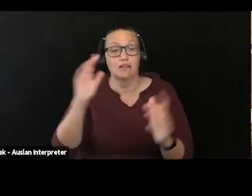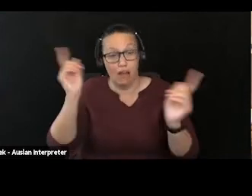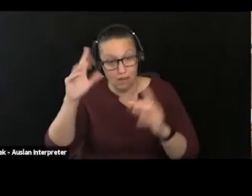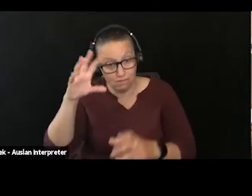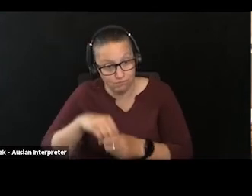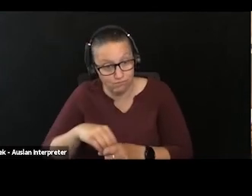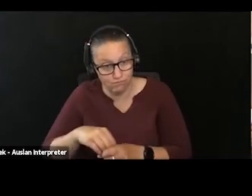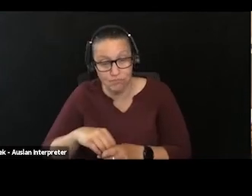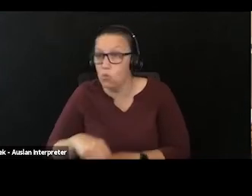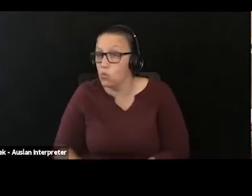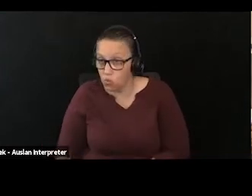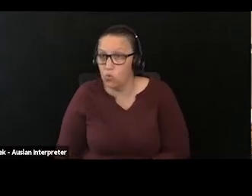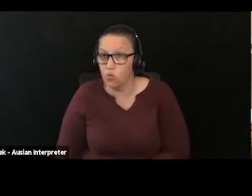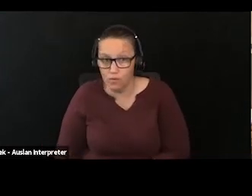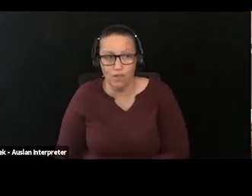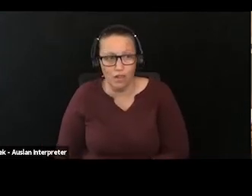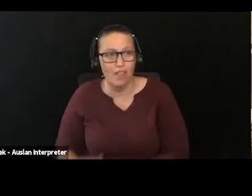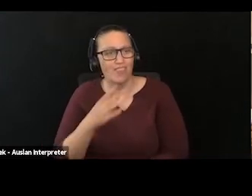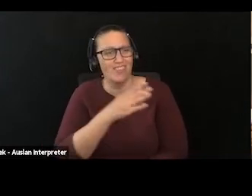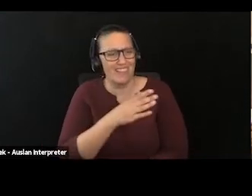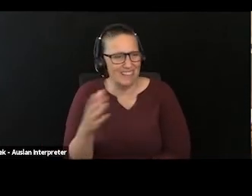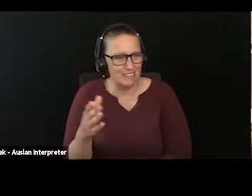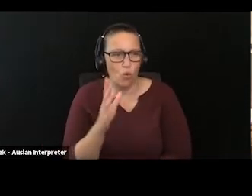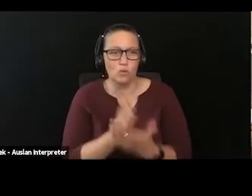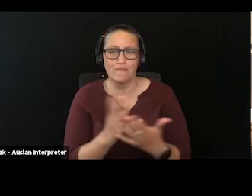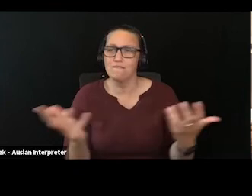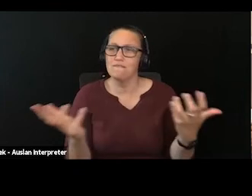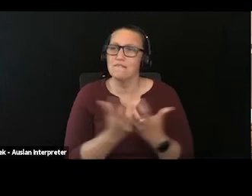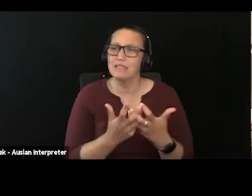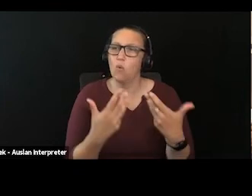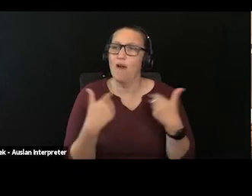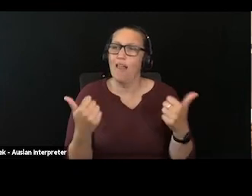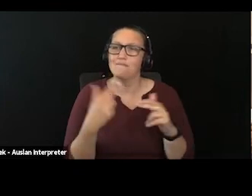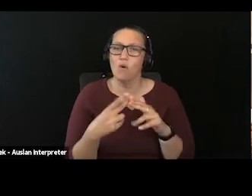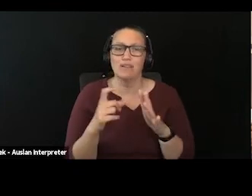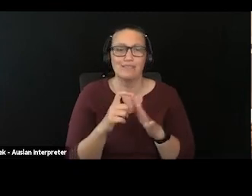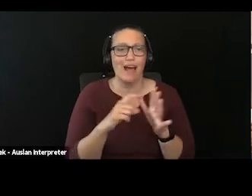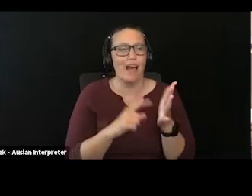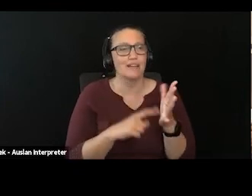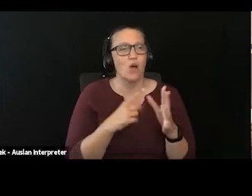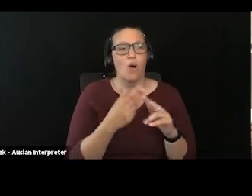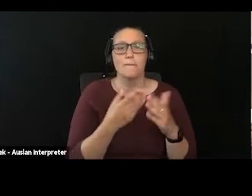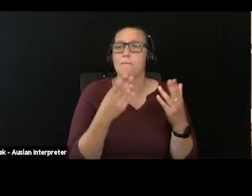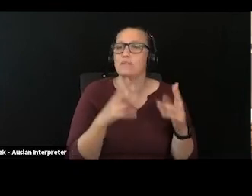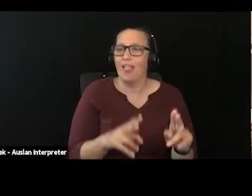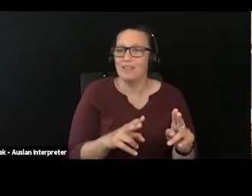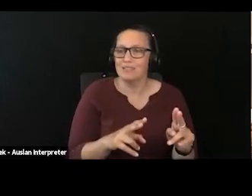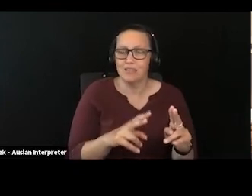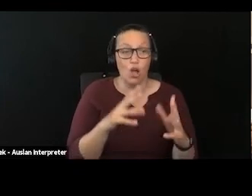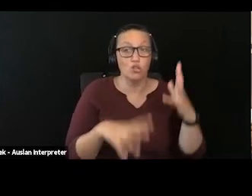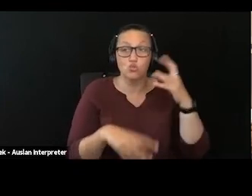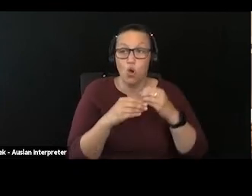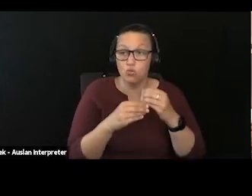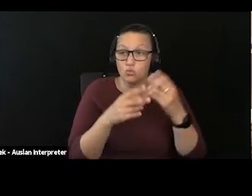do. But it also fits well to data on mortality. So total deaths,